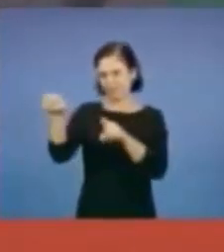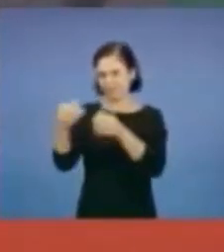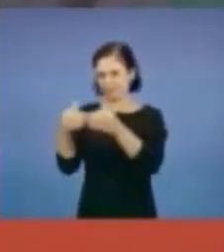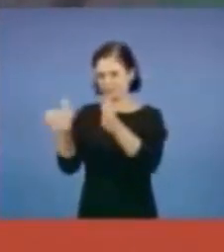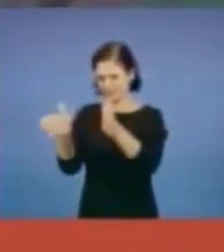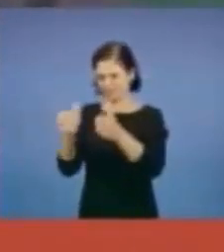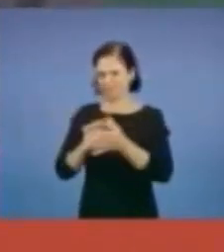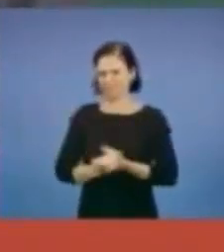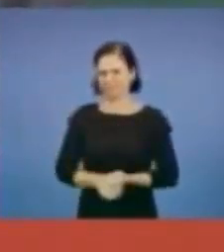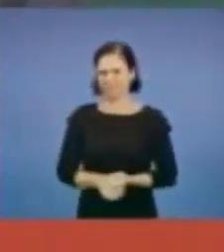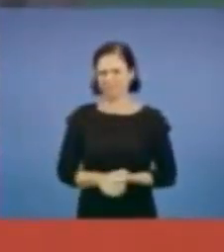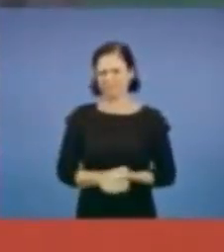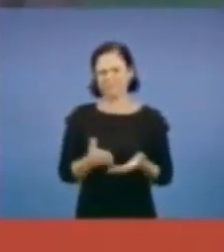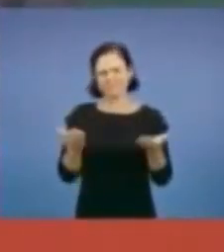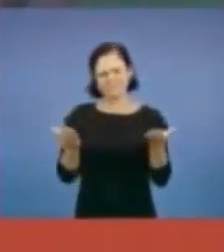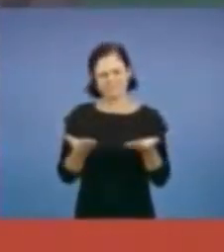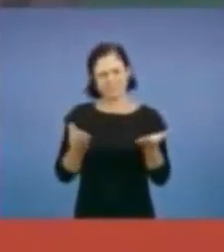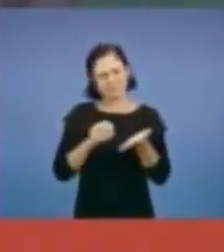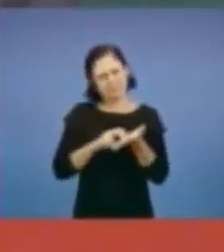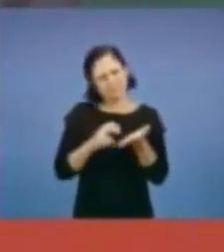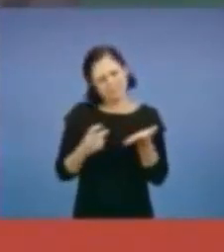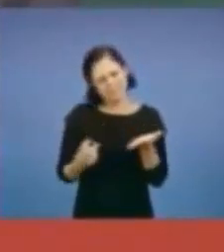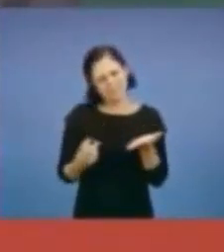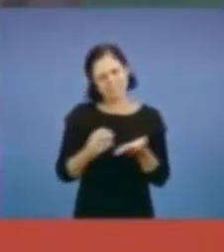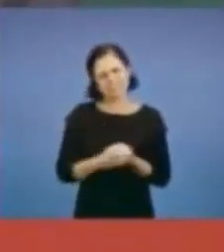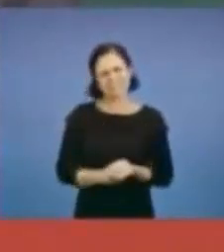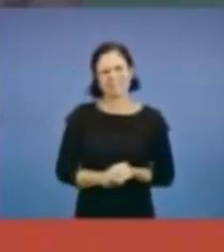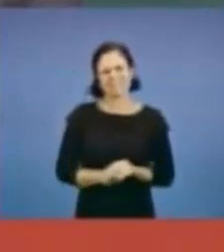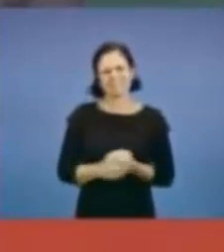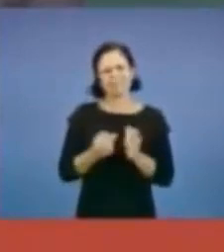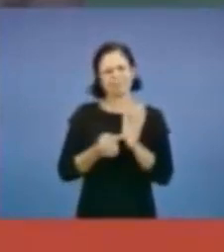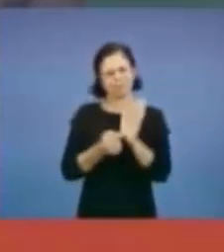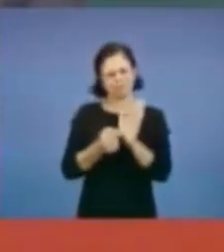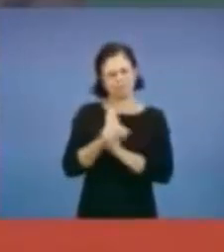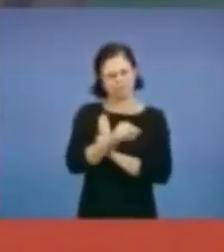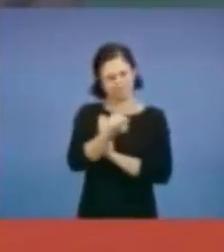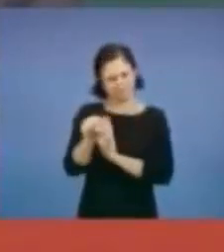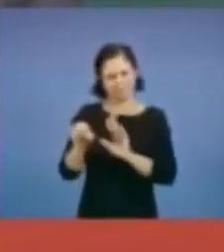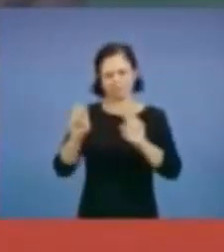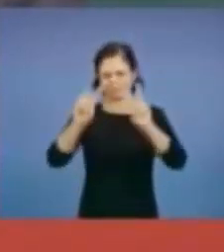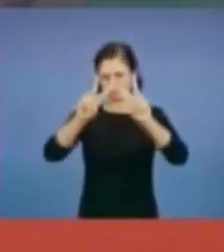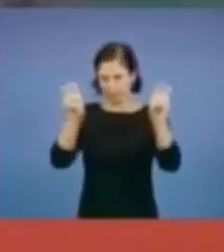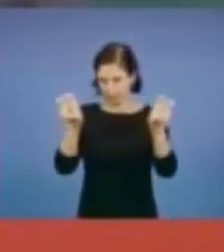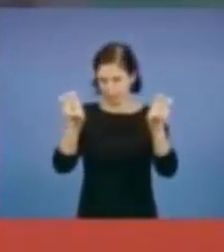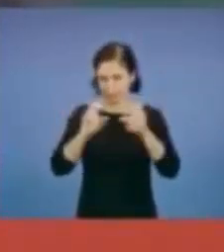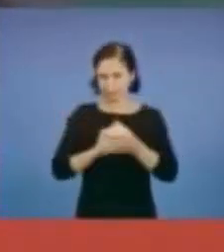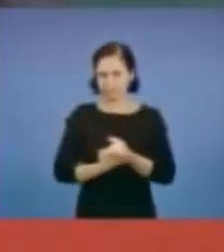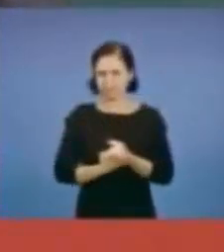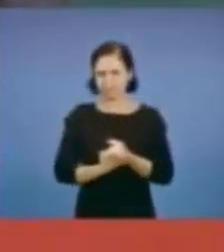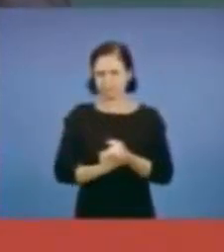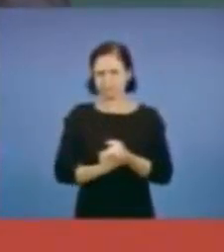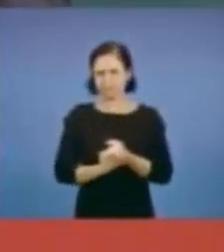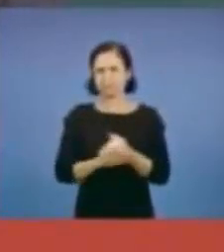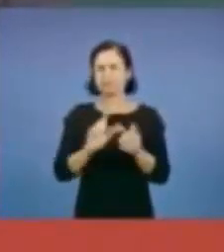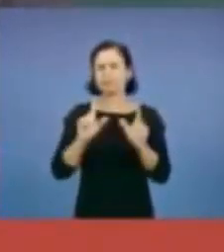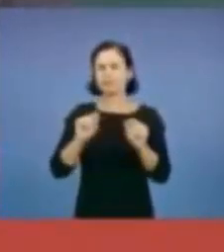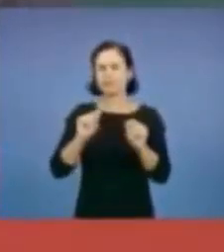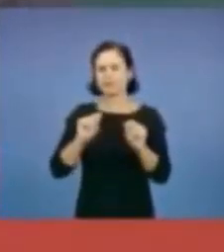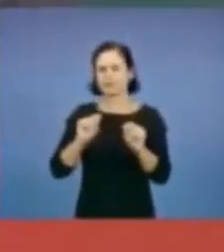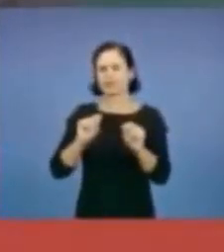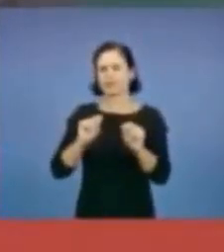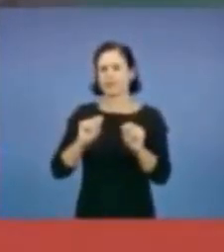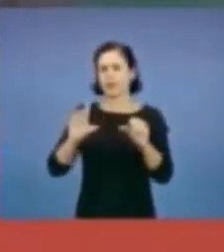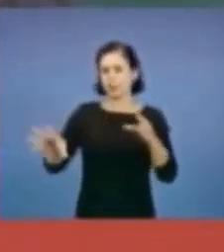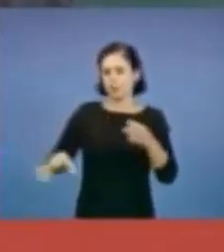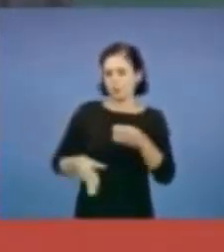the seminar, and the principiants, the beginners. And now we're going to bring to your bread a subject that